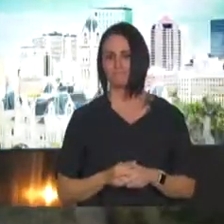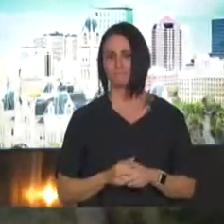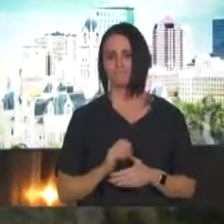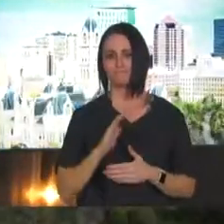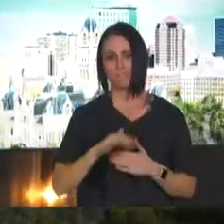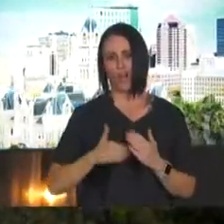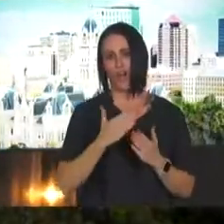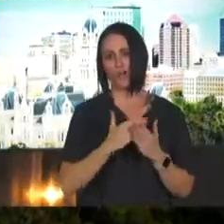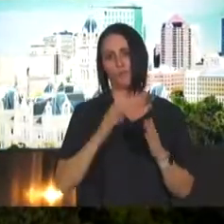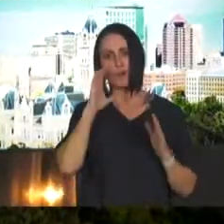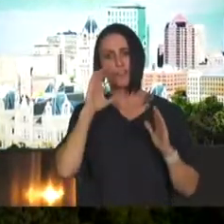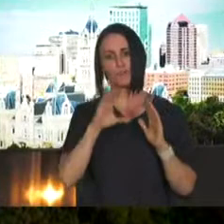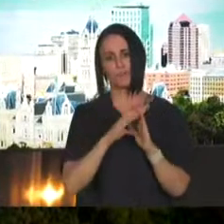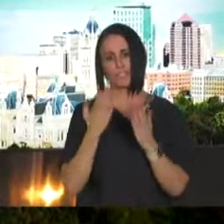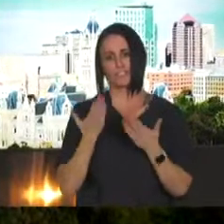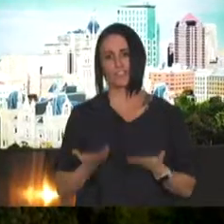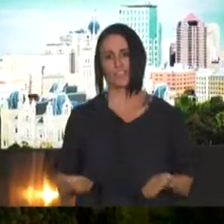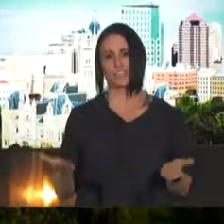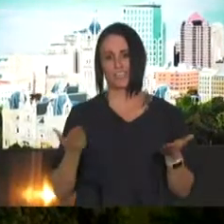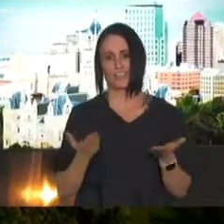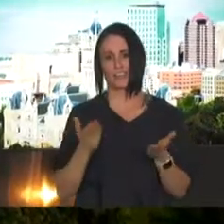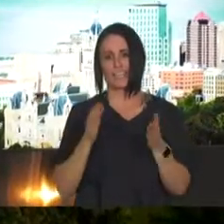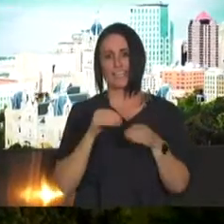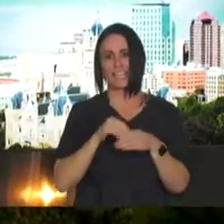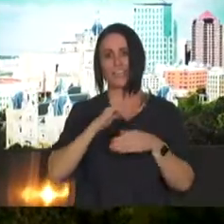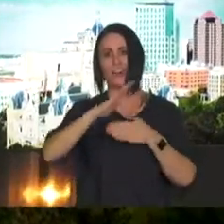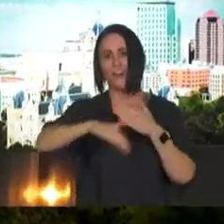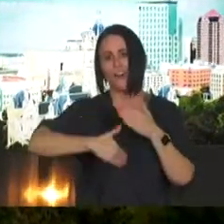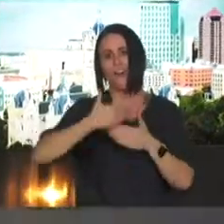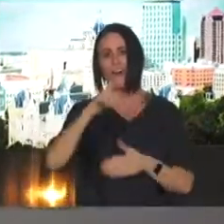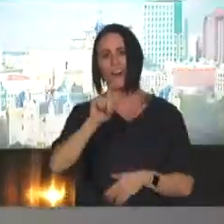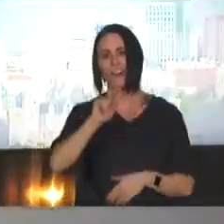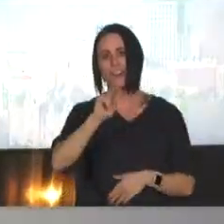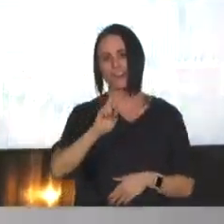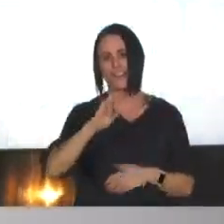All part of the picture here in All Lake City.